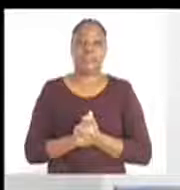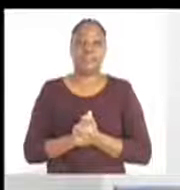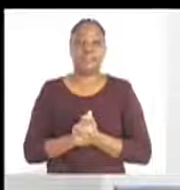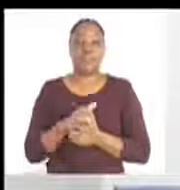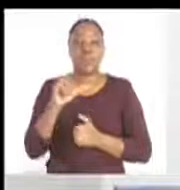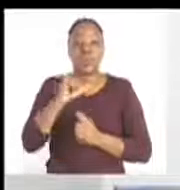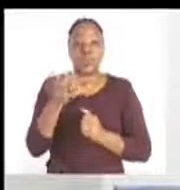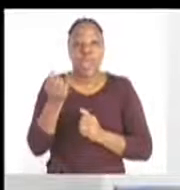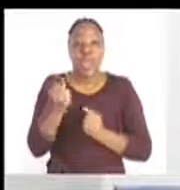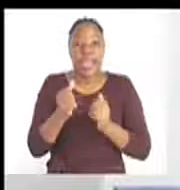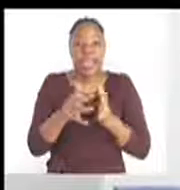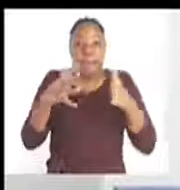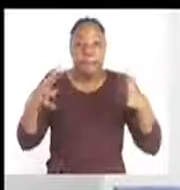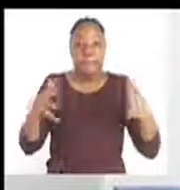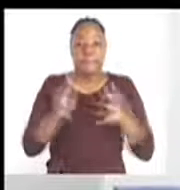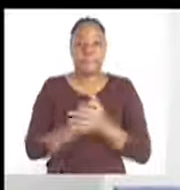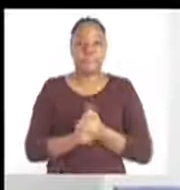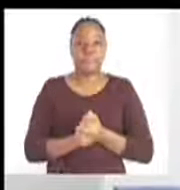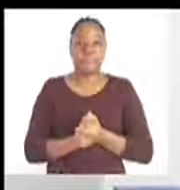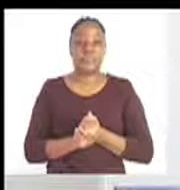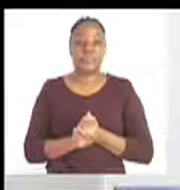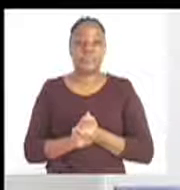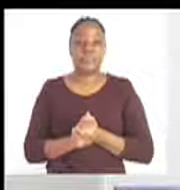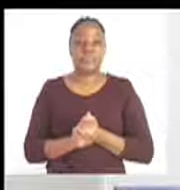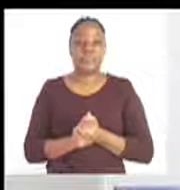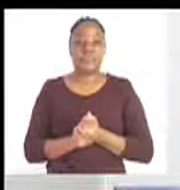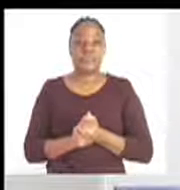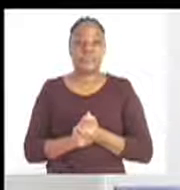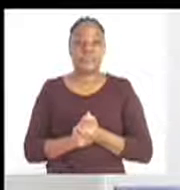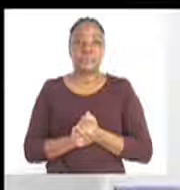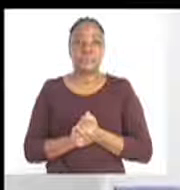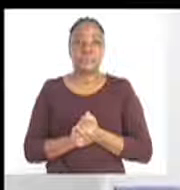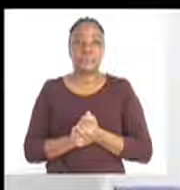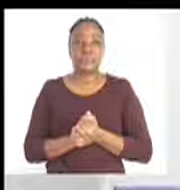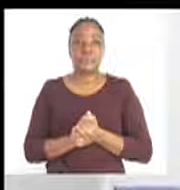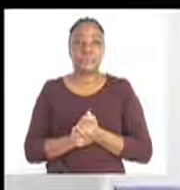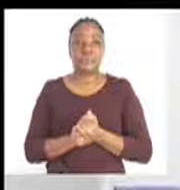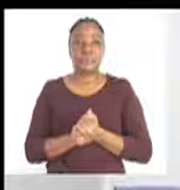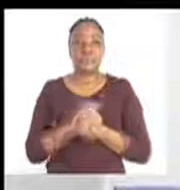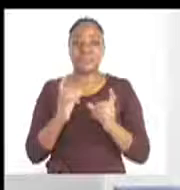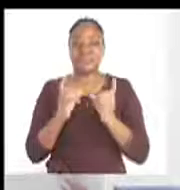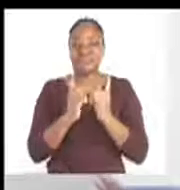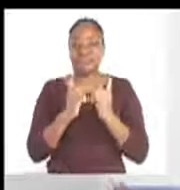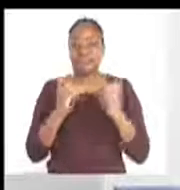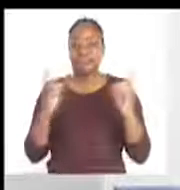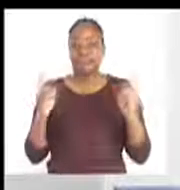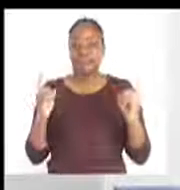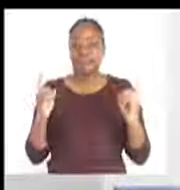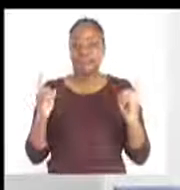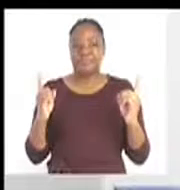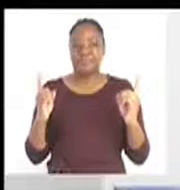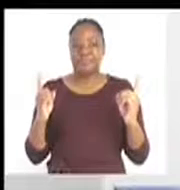Now, as we say goodbye, I've just noticed that we haven't really checked our social distancing. So let